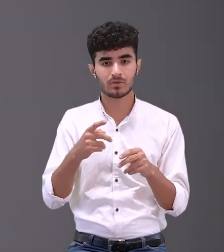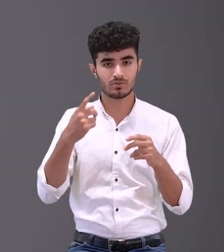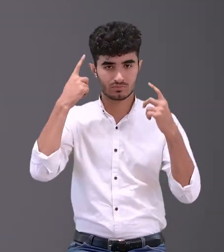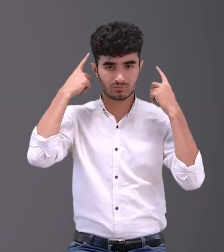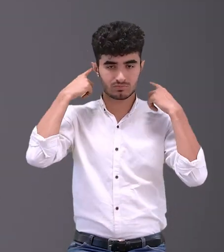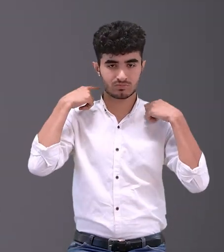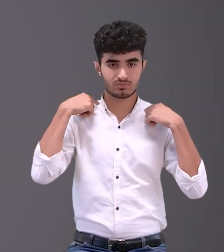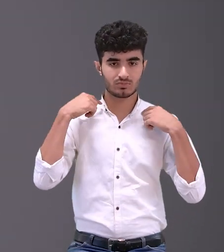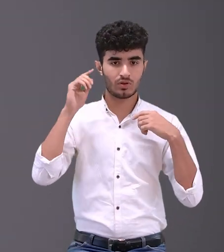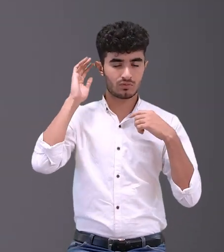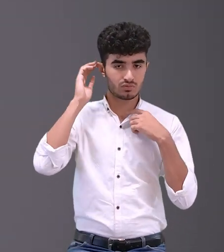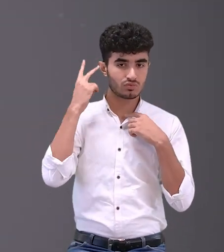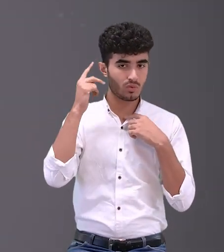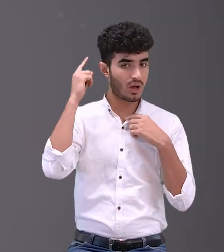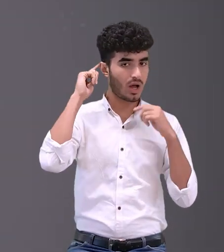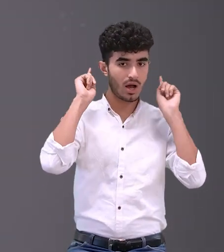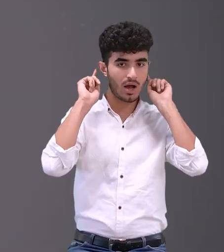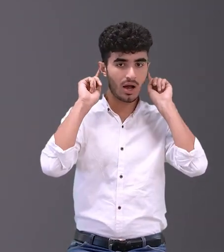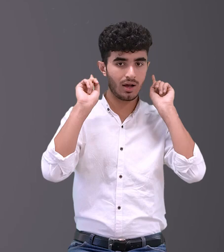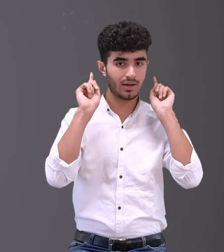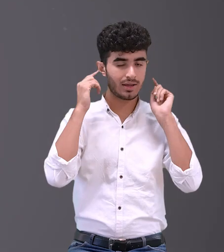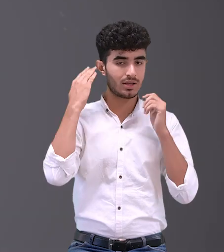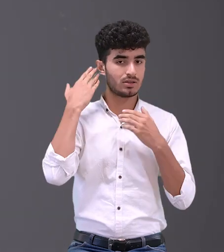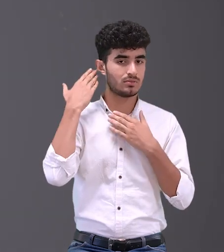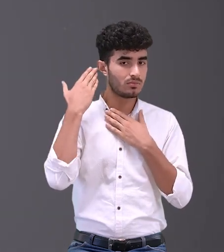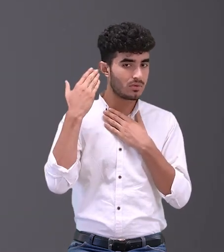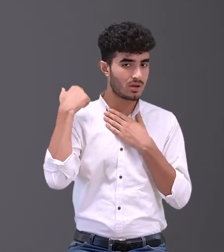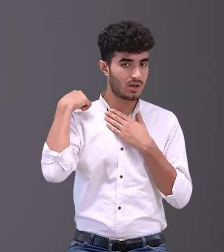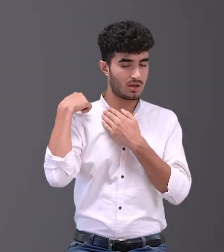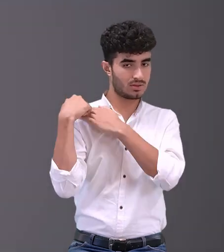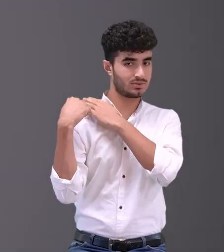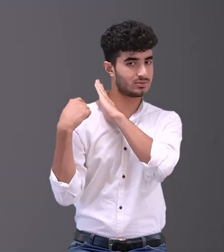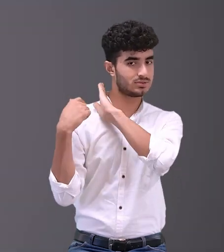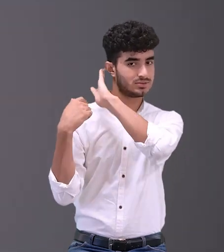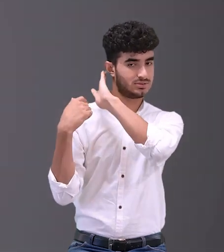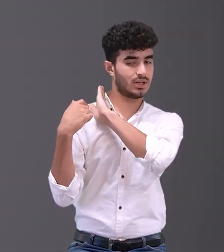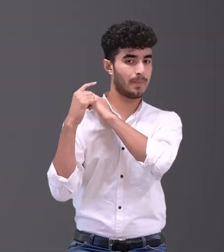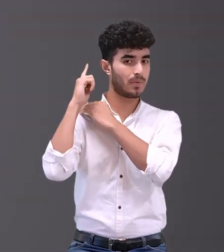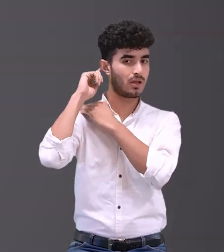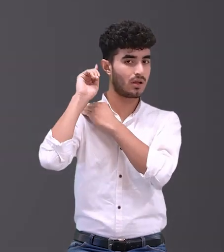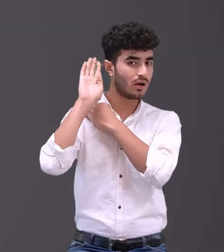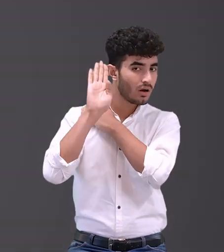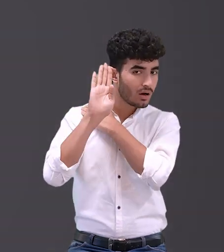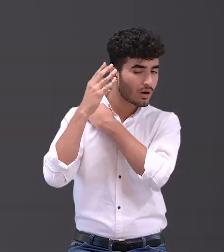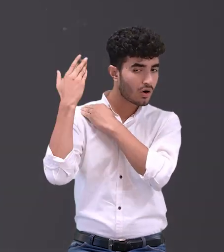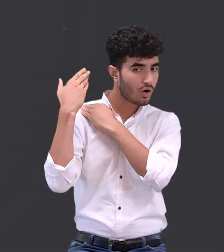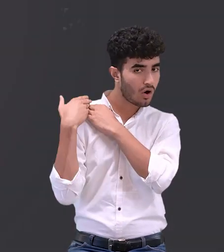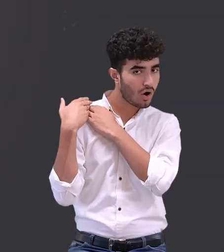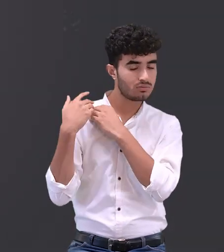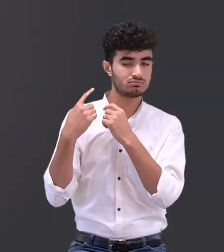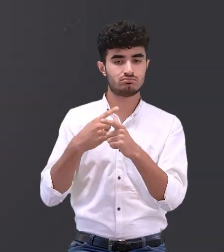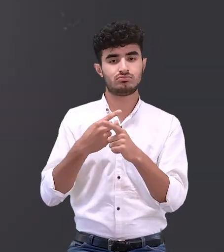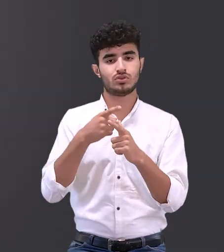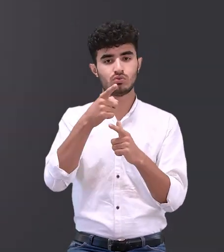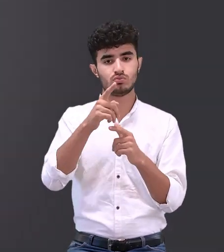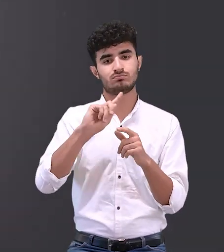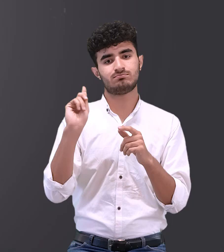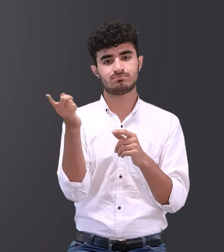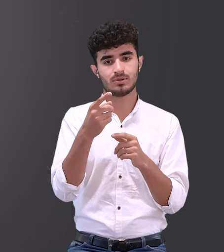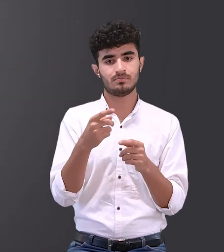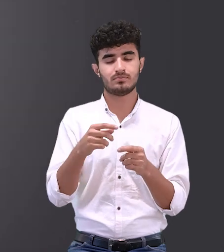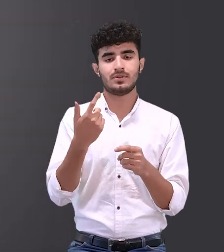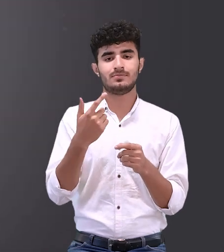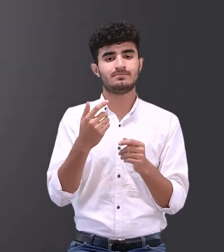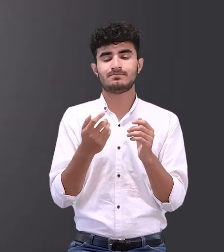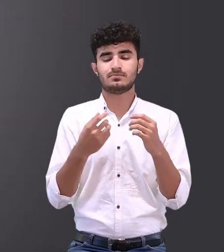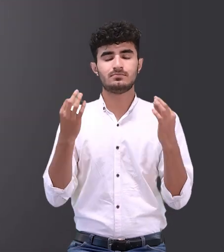the wall, you pull your shoulders against the wall, you pull your head against the wall. That's how the posture should be throughout the day. Okay, a very simple exercise that you can